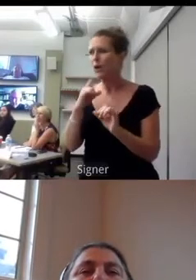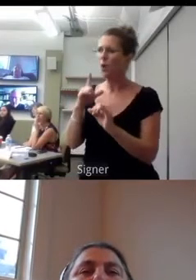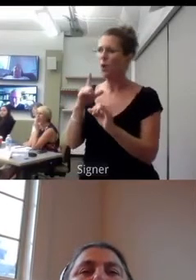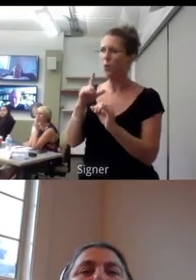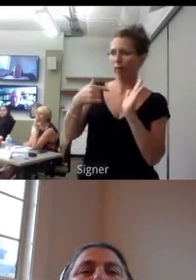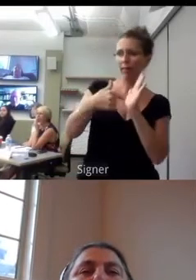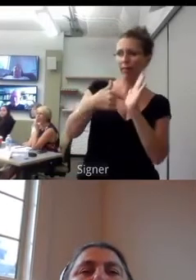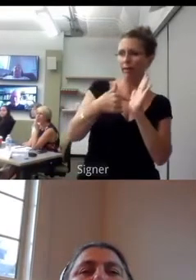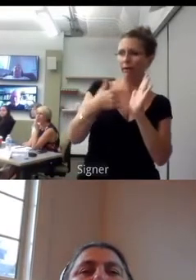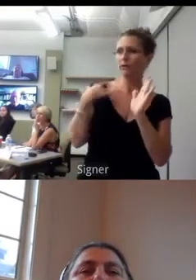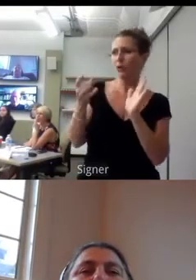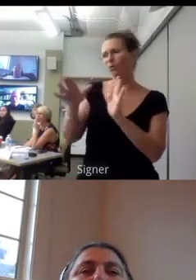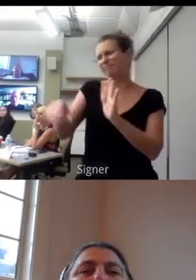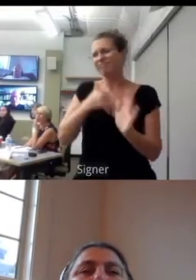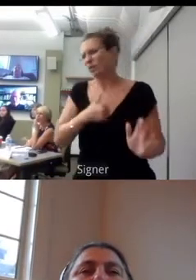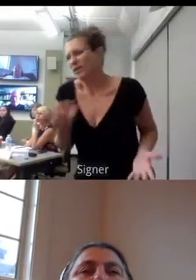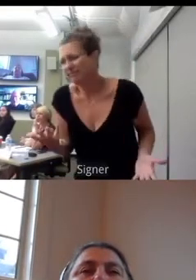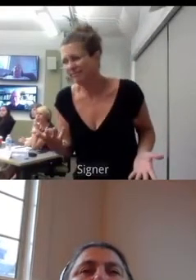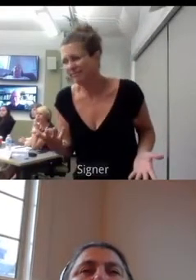door to a kind of